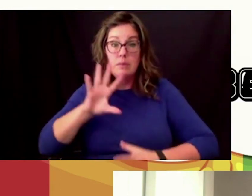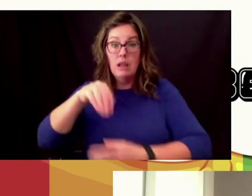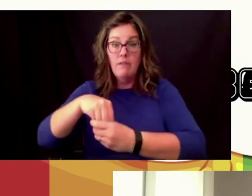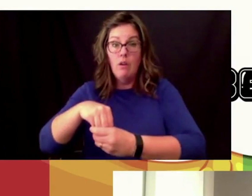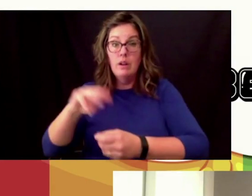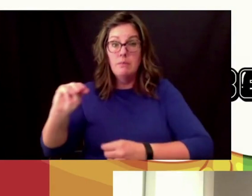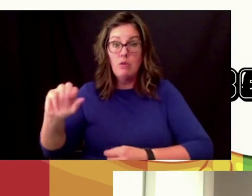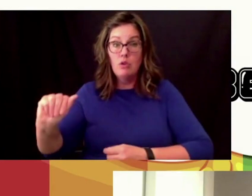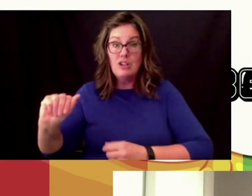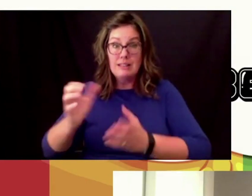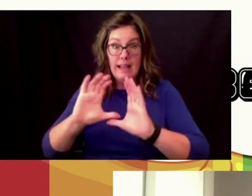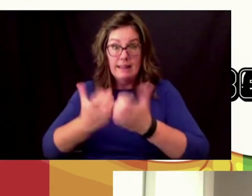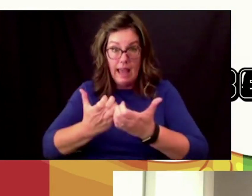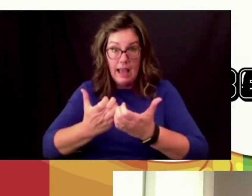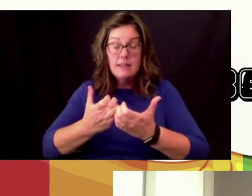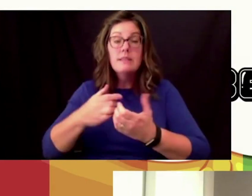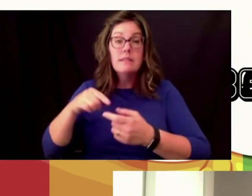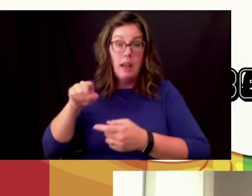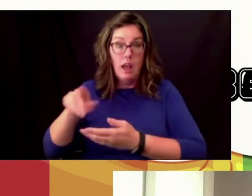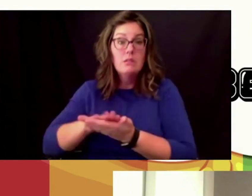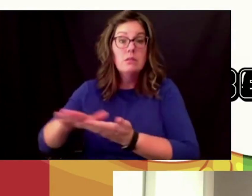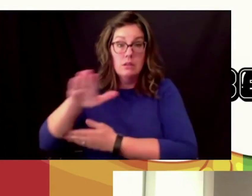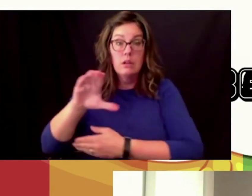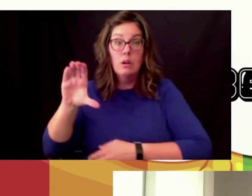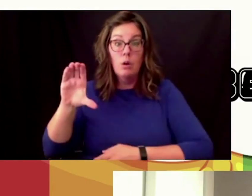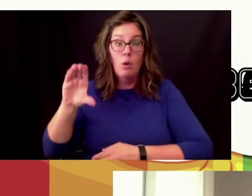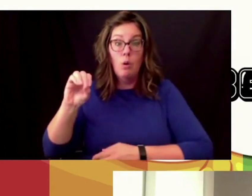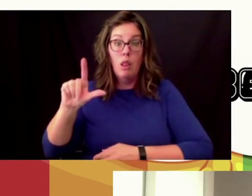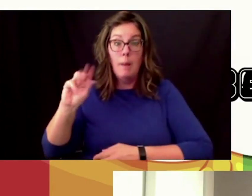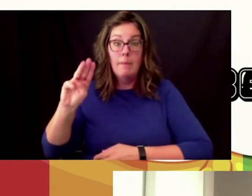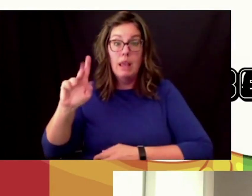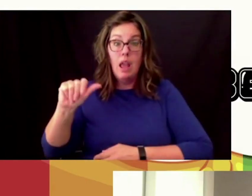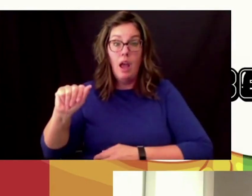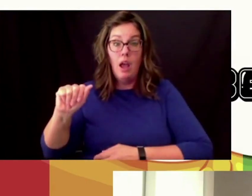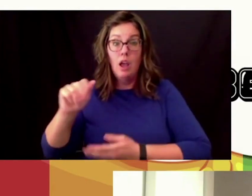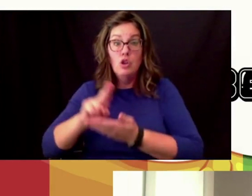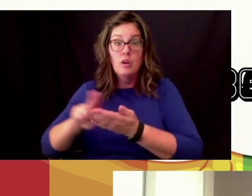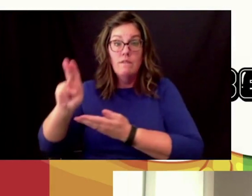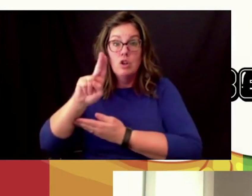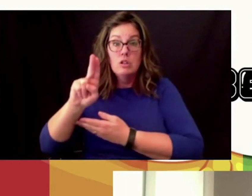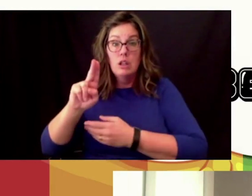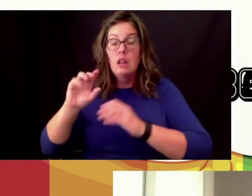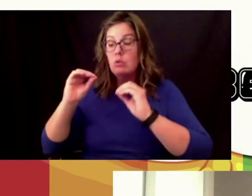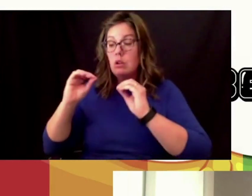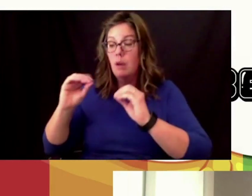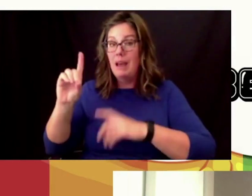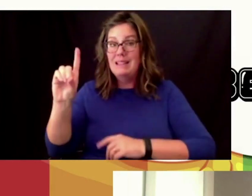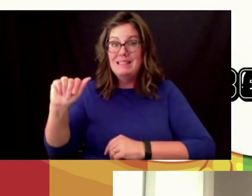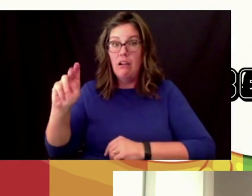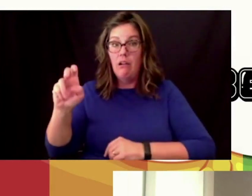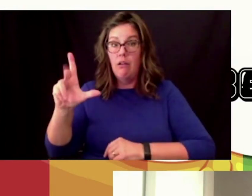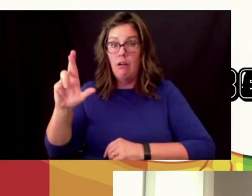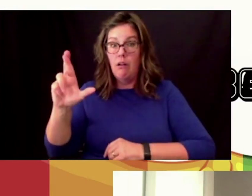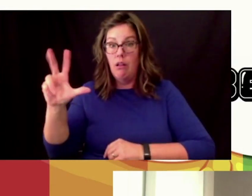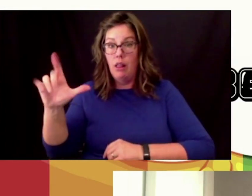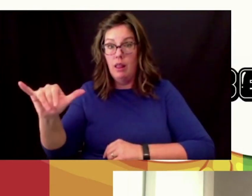class at my school at Columbia University, that's taught by Daryl Wingsu. And then I was a teaching assistant